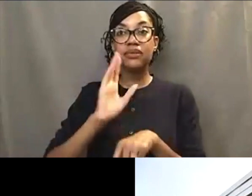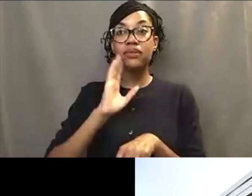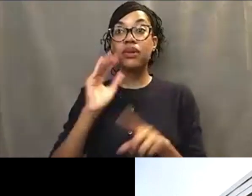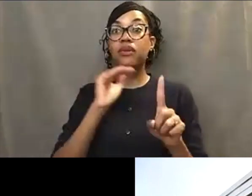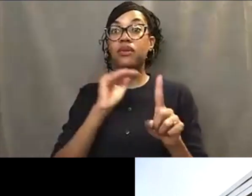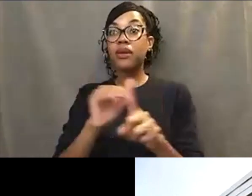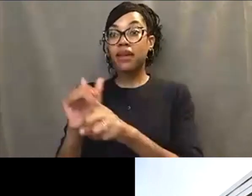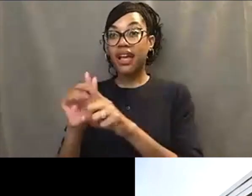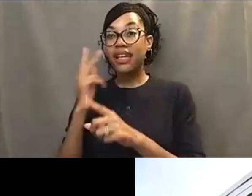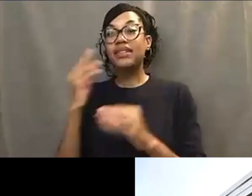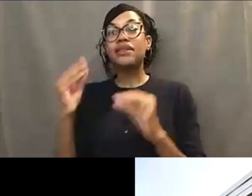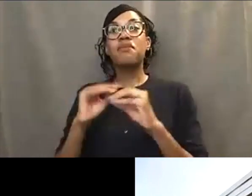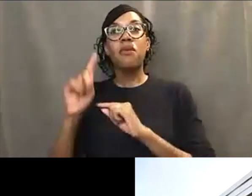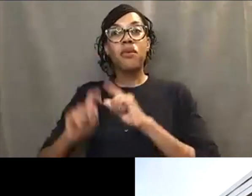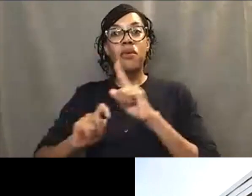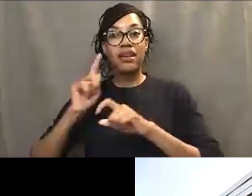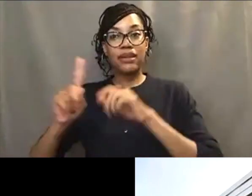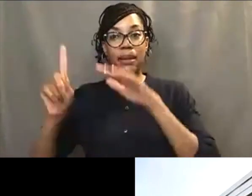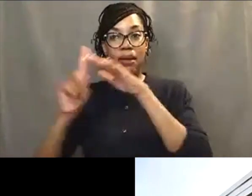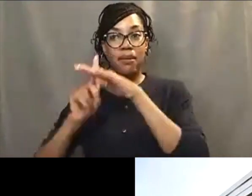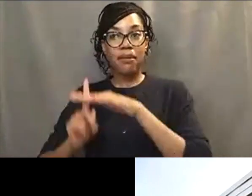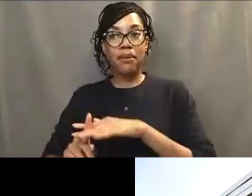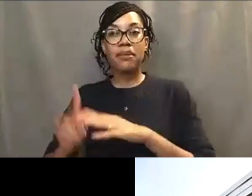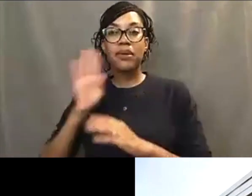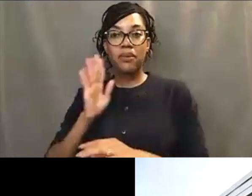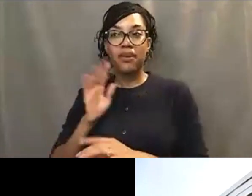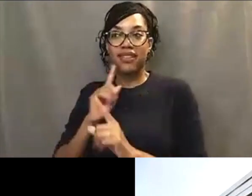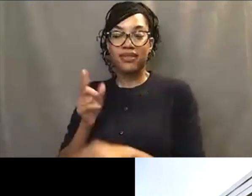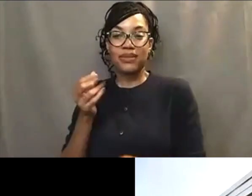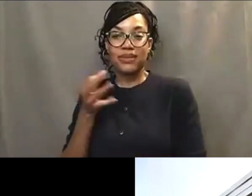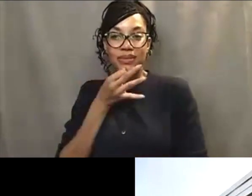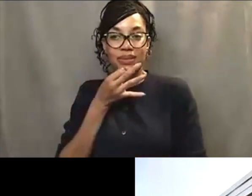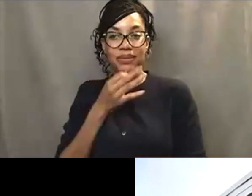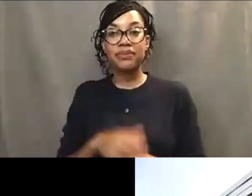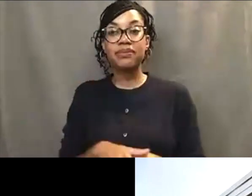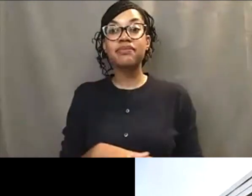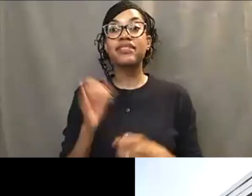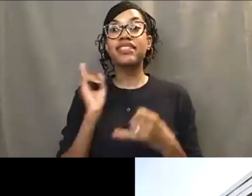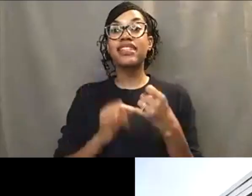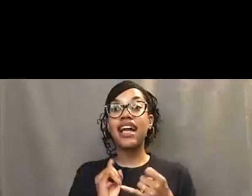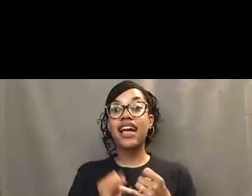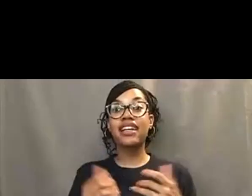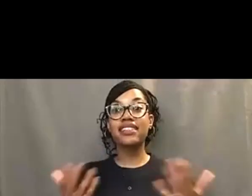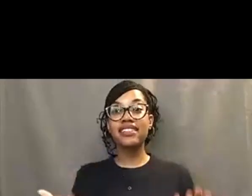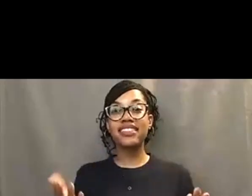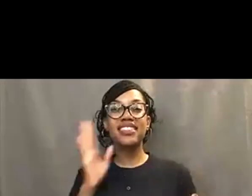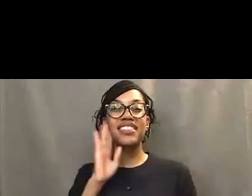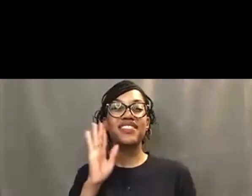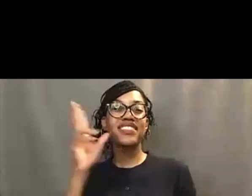there's more questions. We're going to get to them. Last but not least, we're going to hear from our coach,